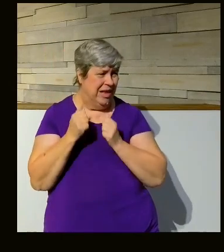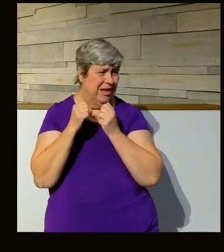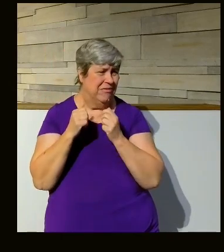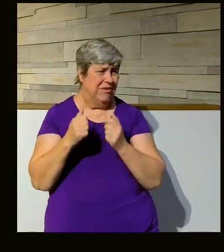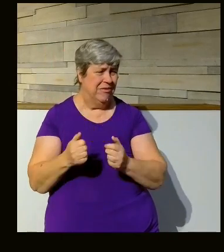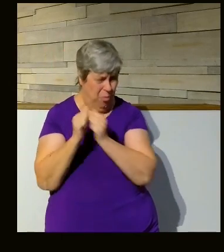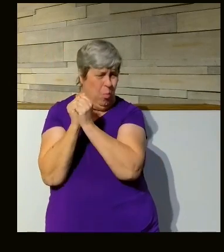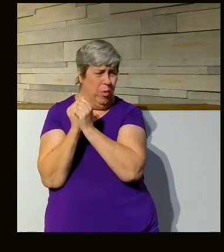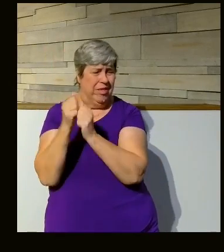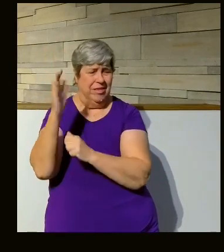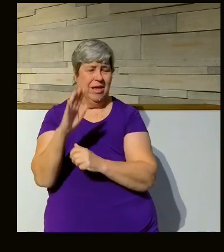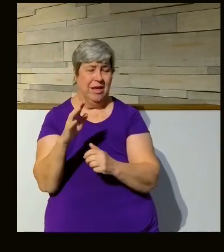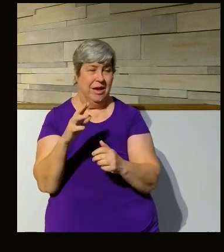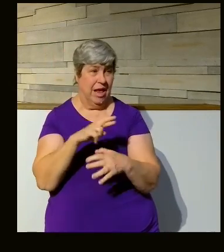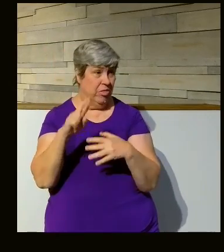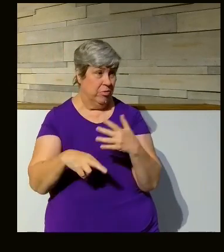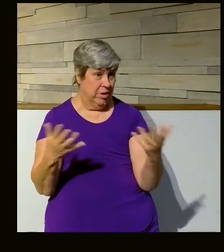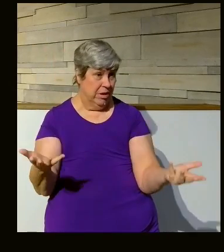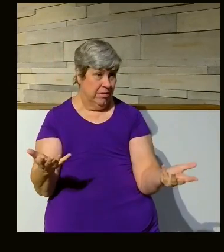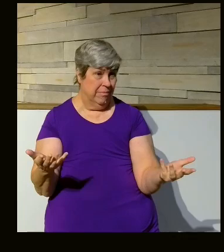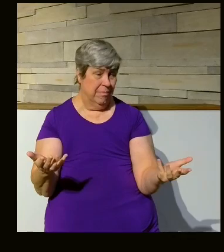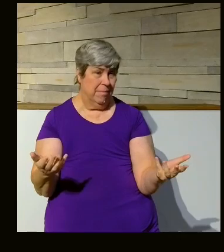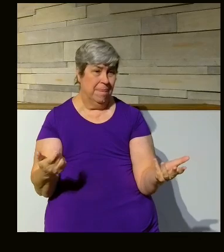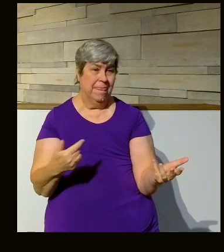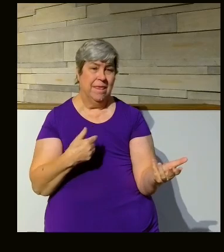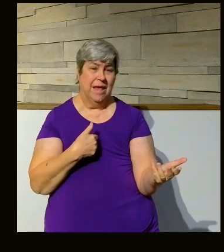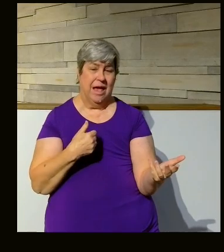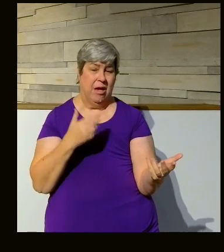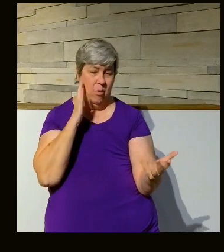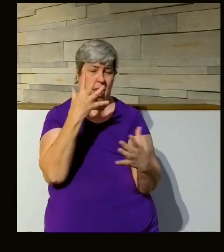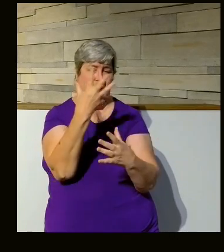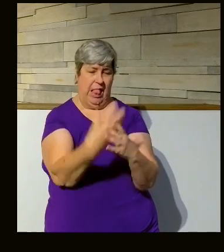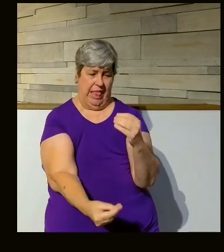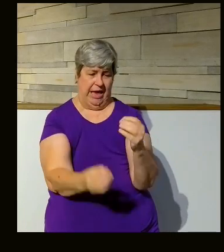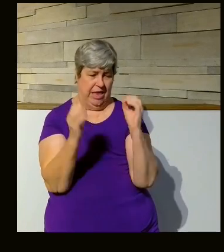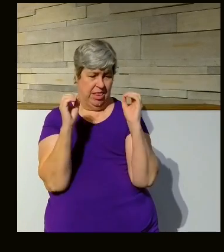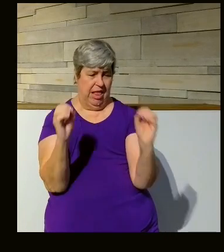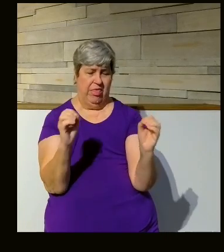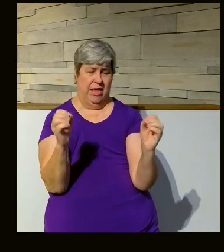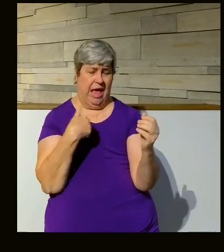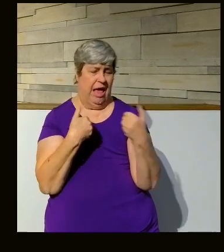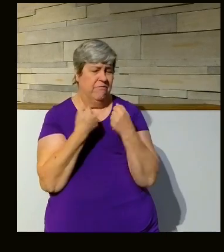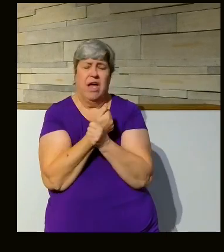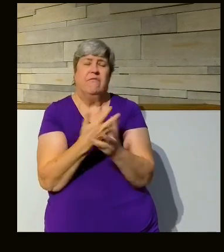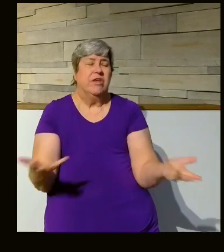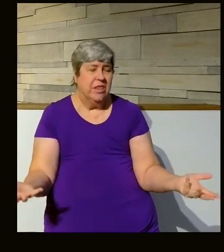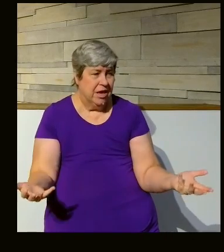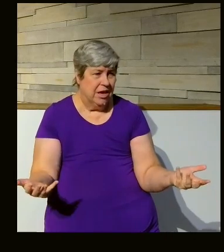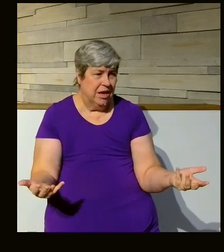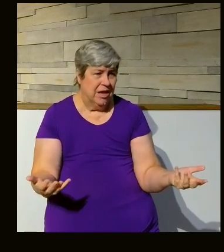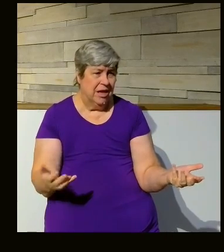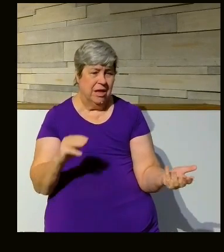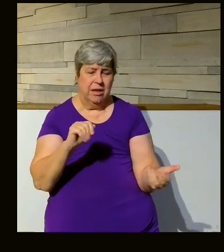life. And the result from that is that I'm going to lack nothing. What did Jesus say? Matthew 6:33,